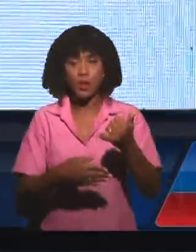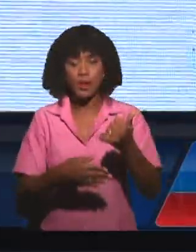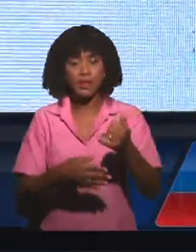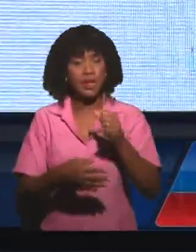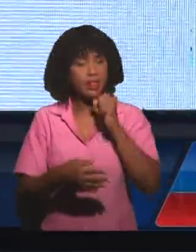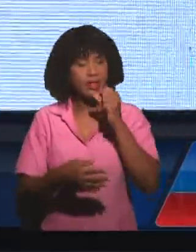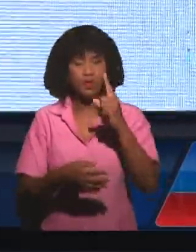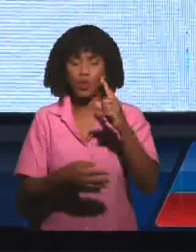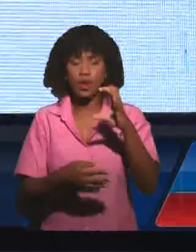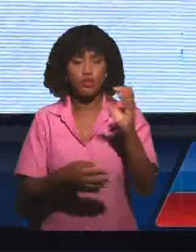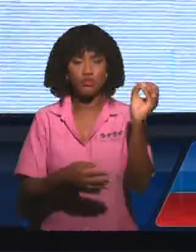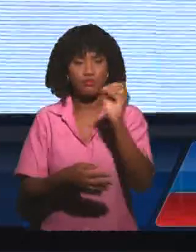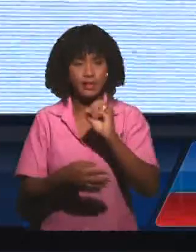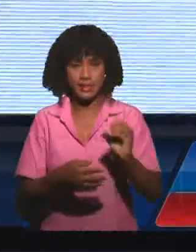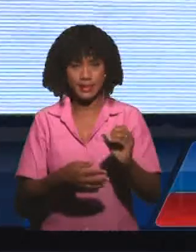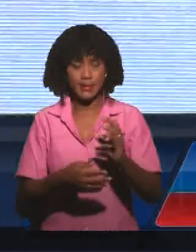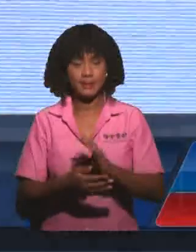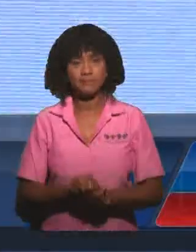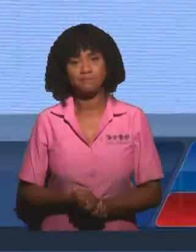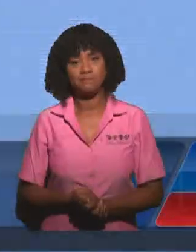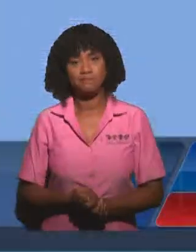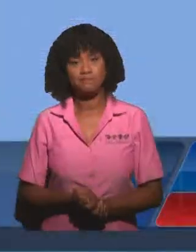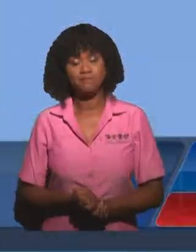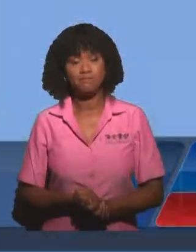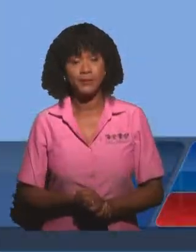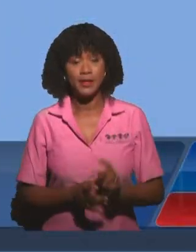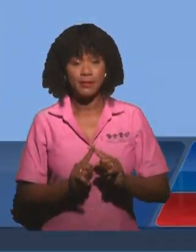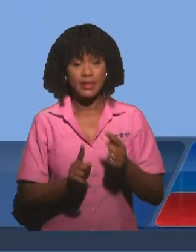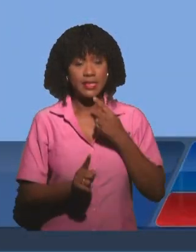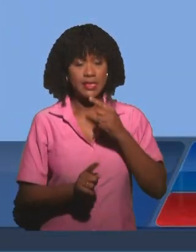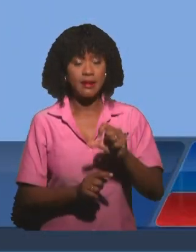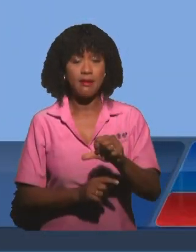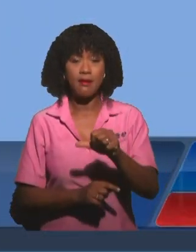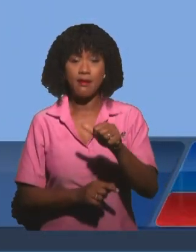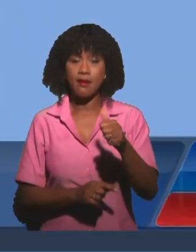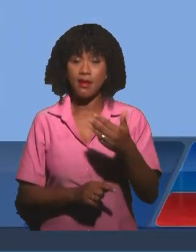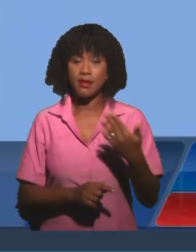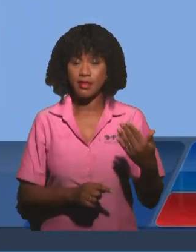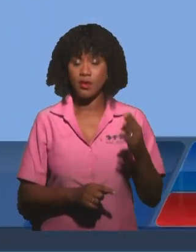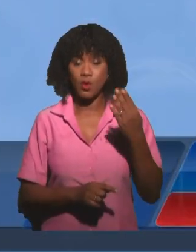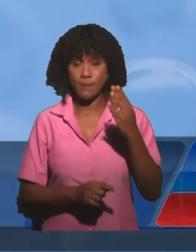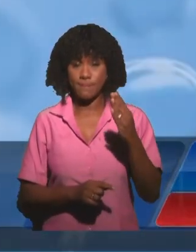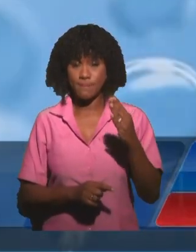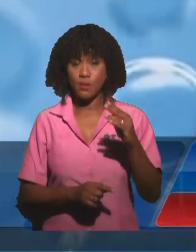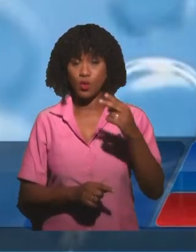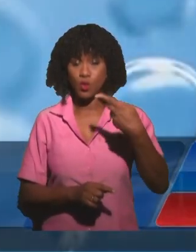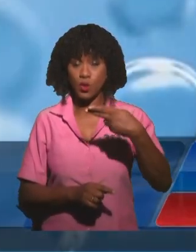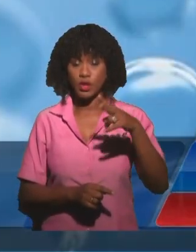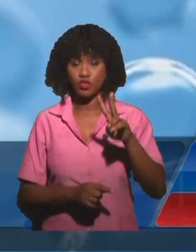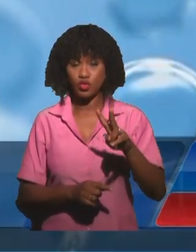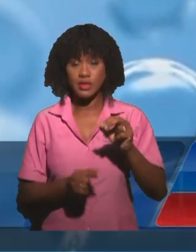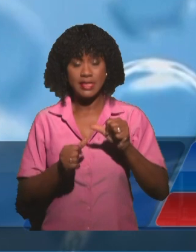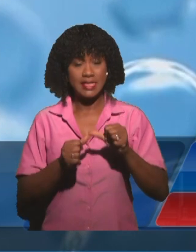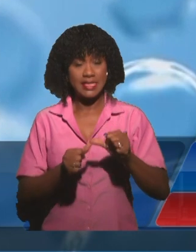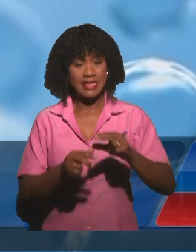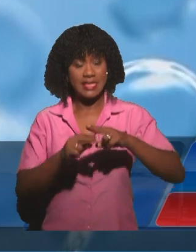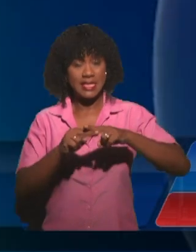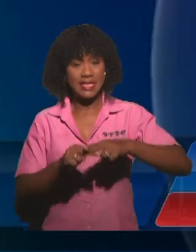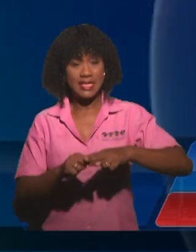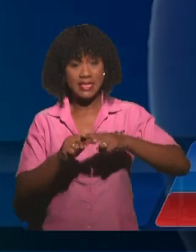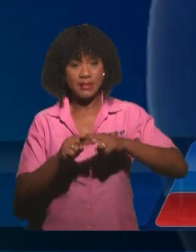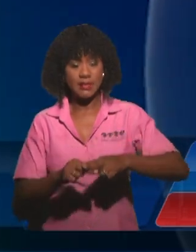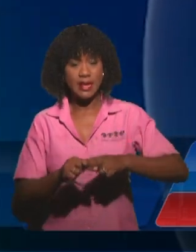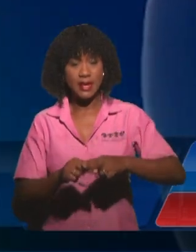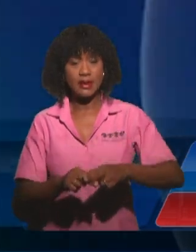being 100%. Mr. Bernard noted another issue with blue hydrogen is it still relies on the depleting